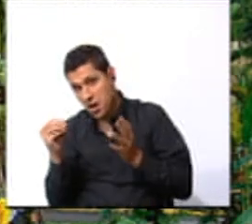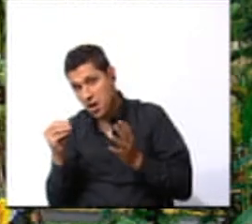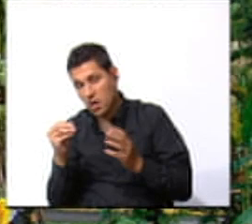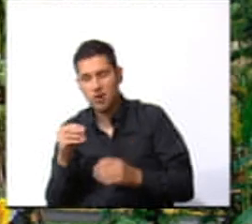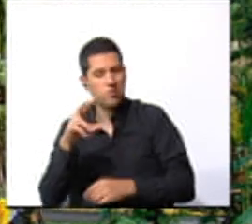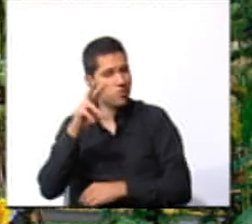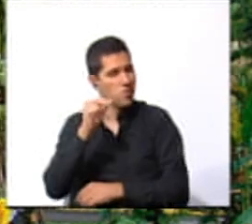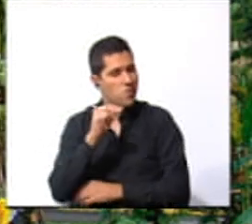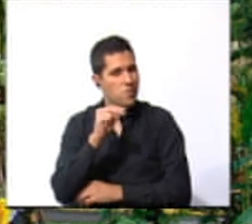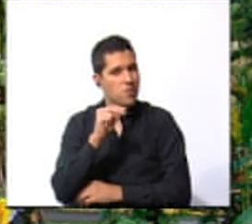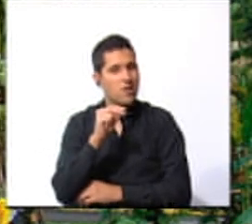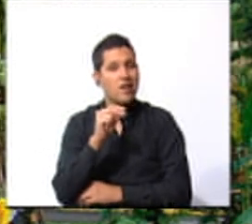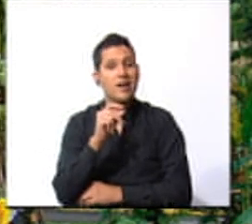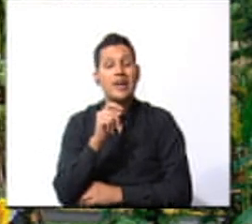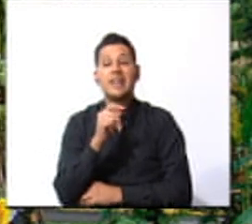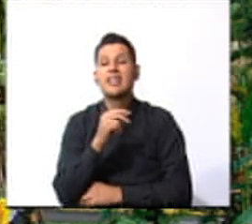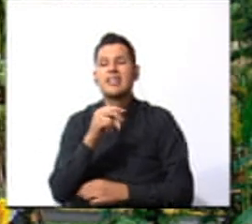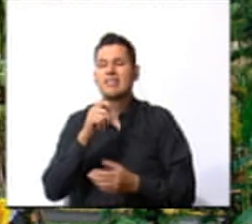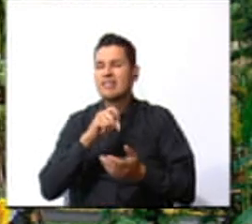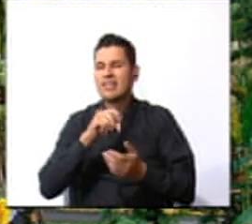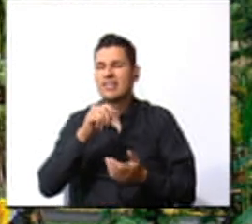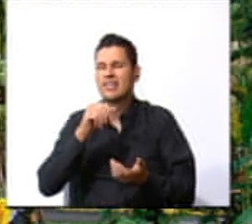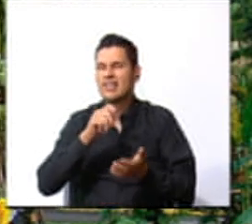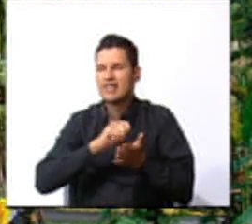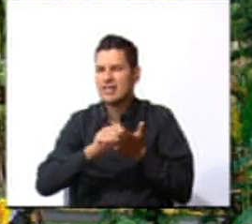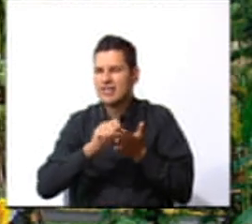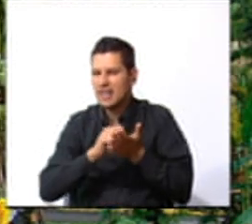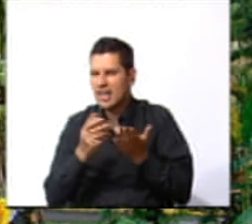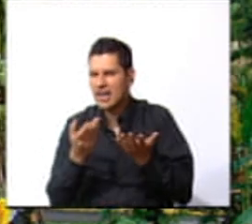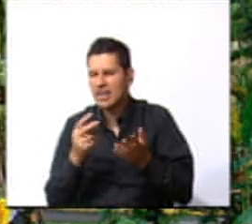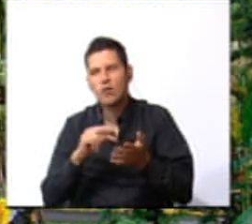No. Write is like,